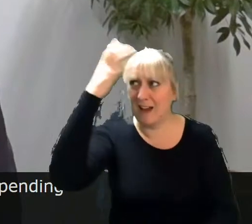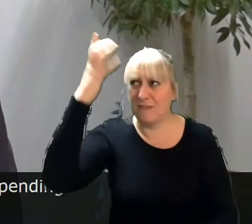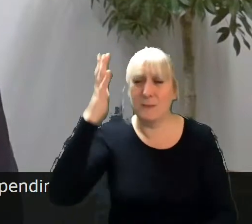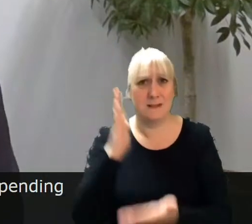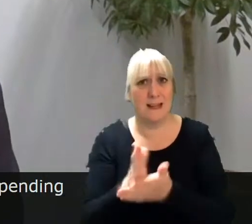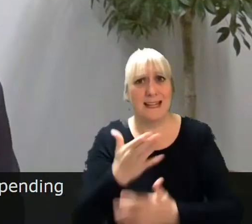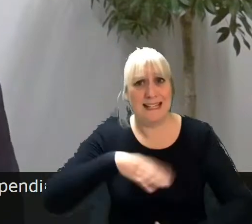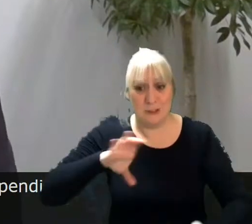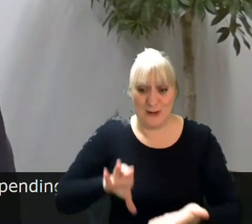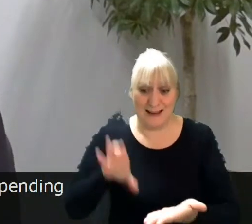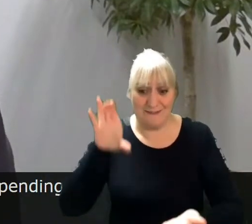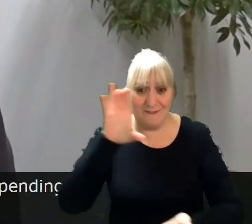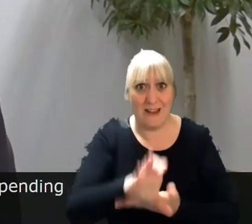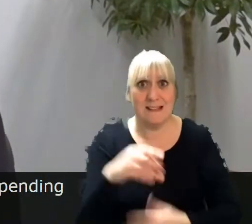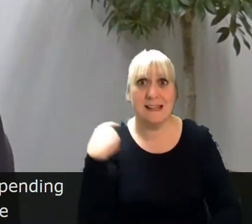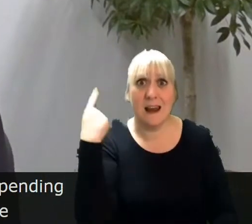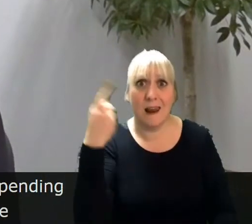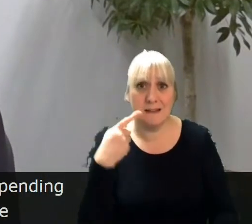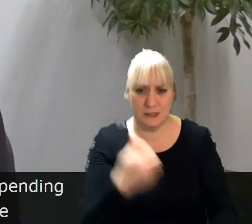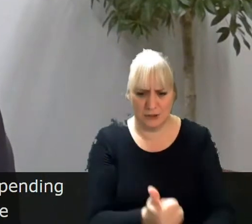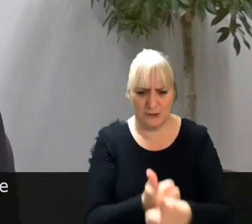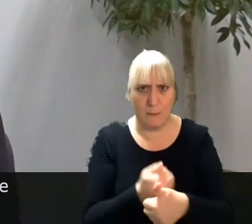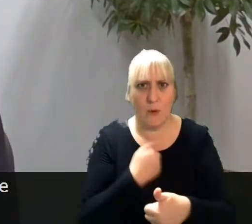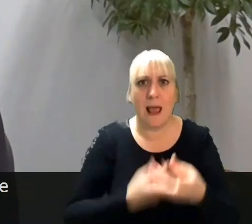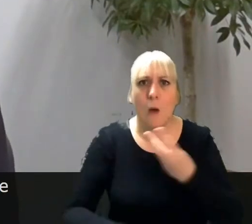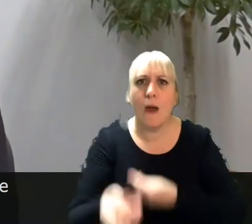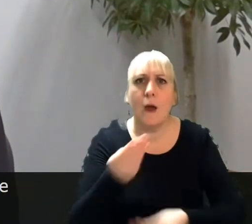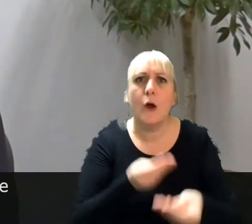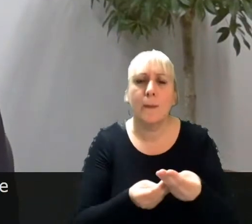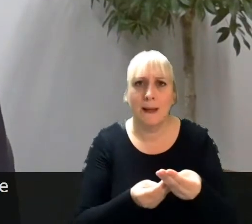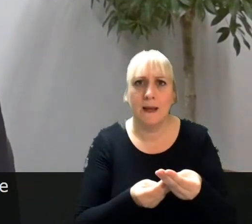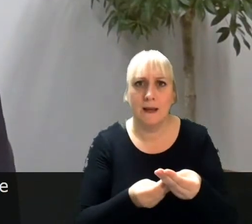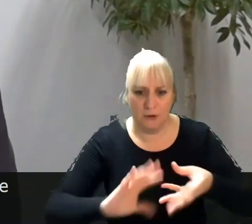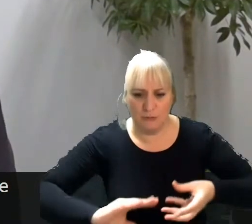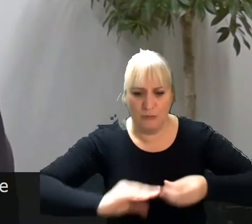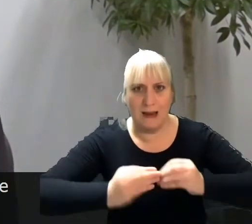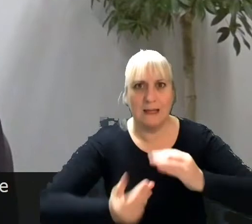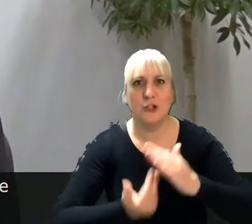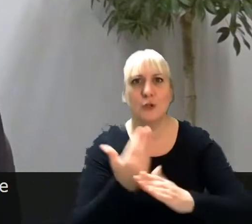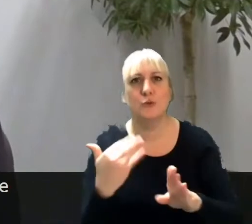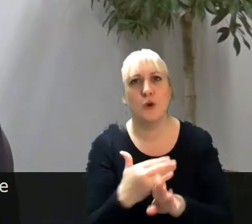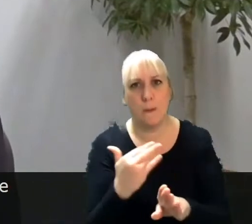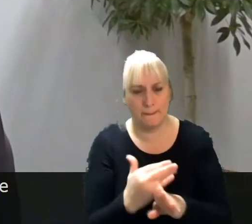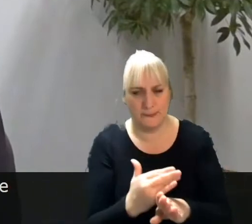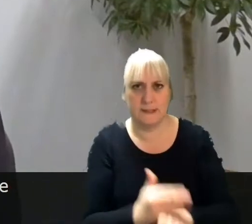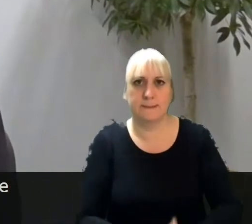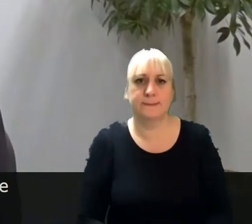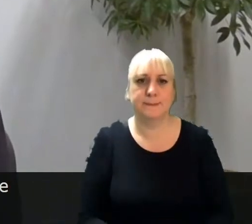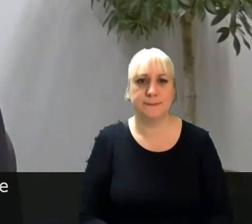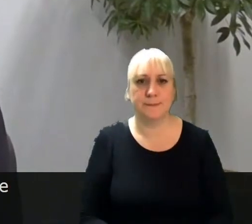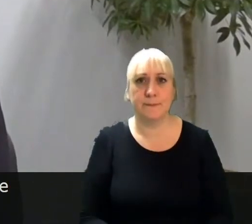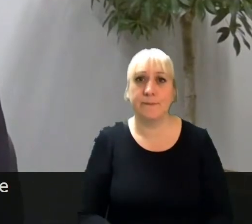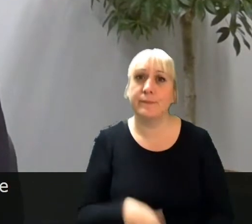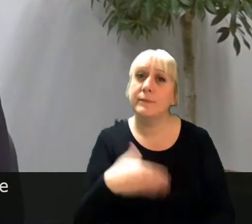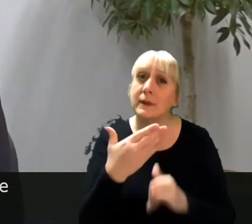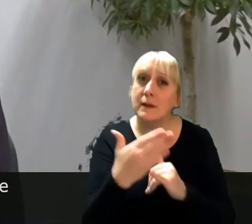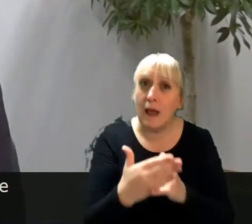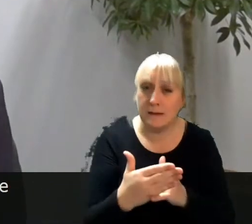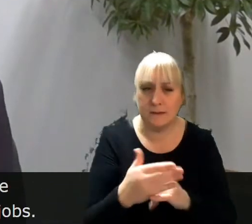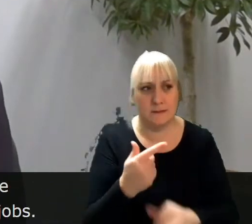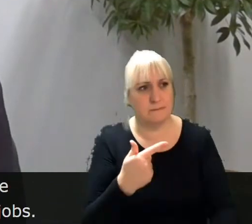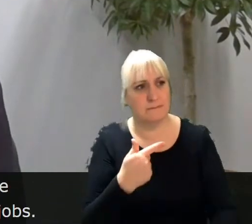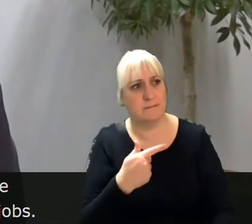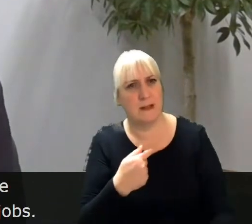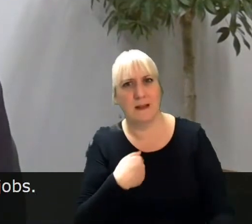to support our economy and to create new jobs. Lastly, I want to touch on a difficult issue that's still